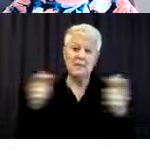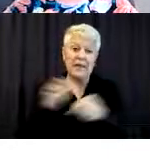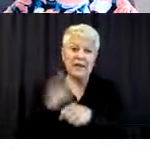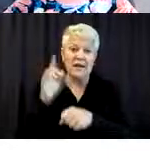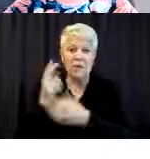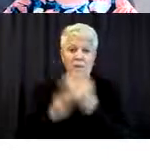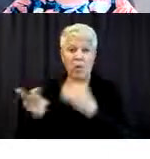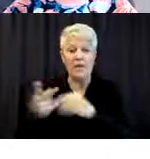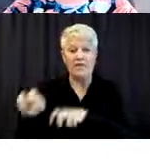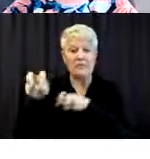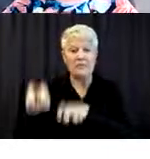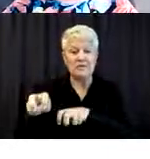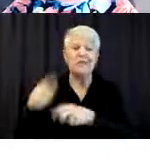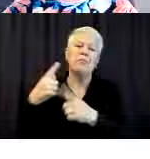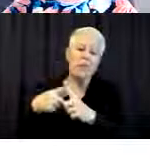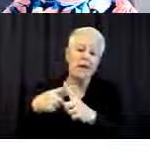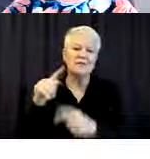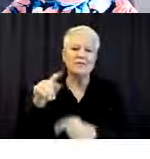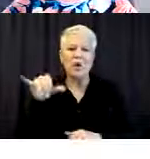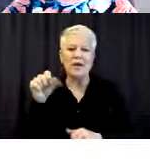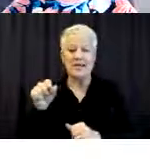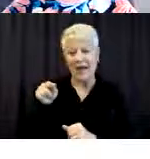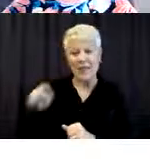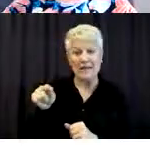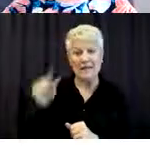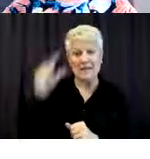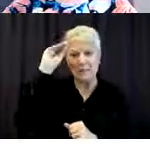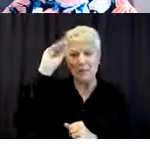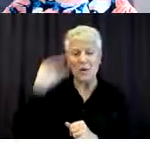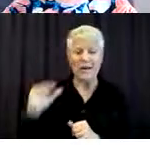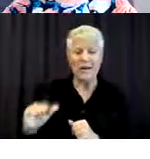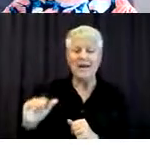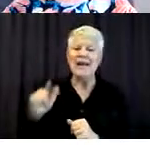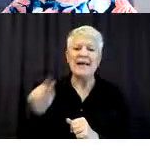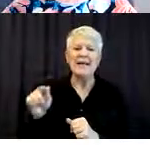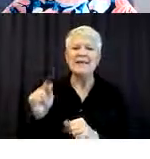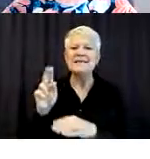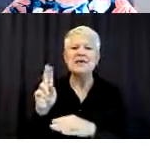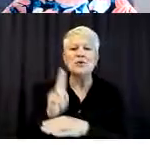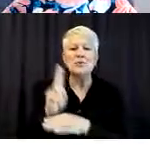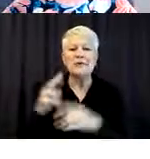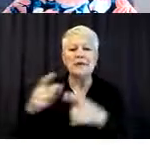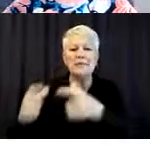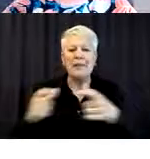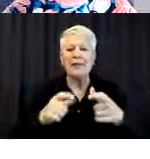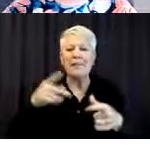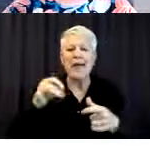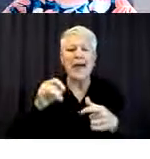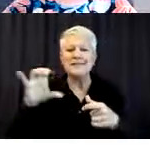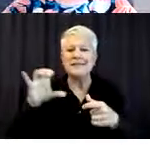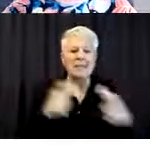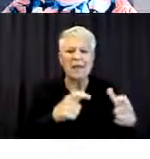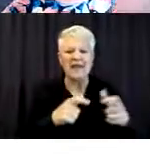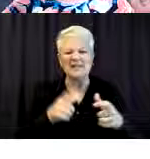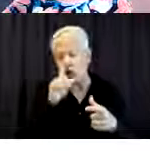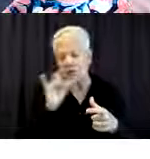of them, plus some toys. This little guy is taking some plates, plastic plates is what it looks